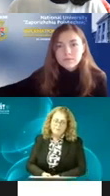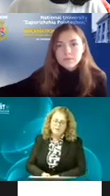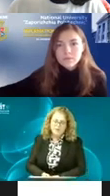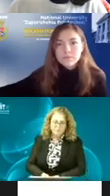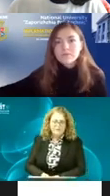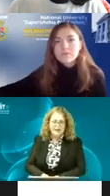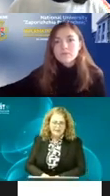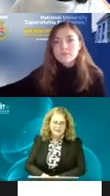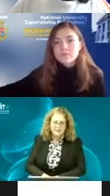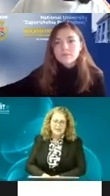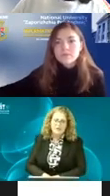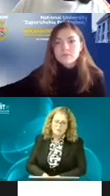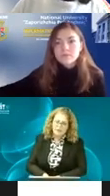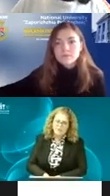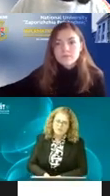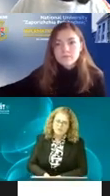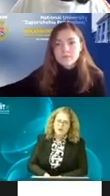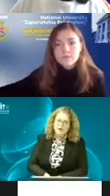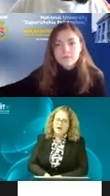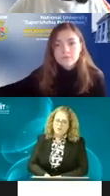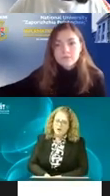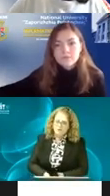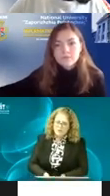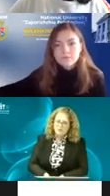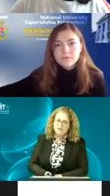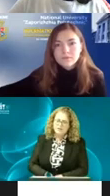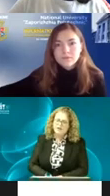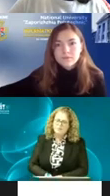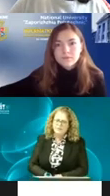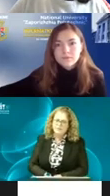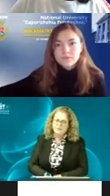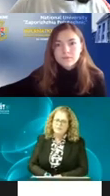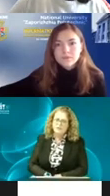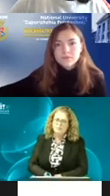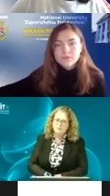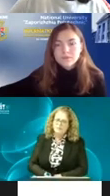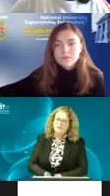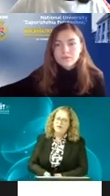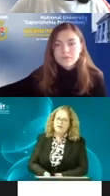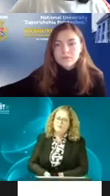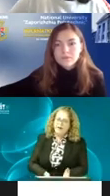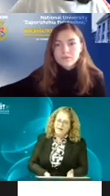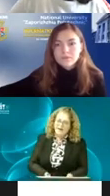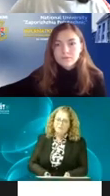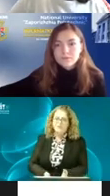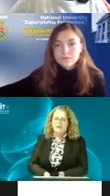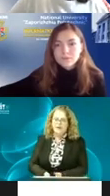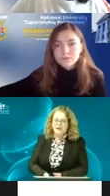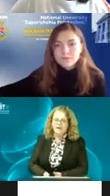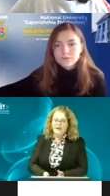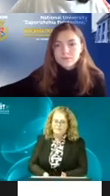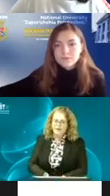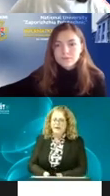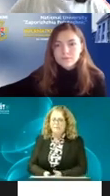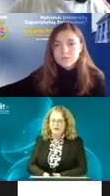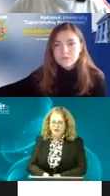finished my PhD mid 90s, and I went back to Israel. I worked in research and development in speech processing in Bell Labs,